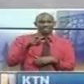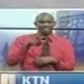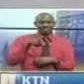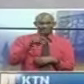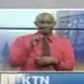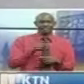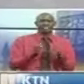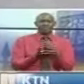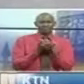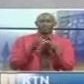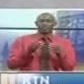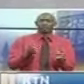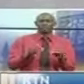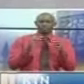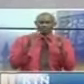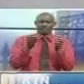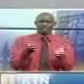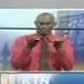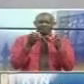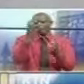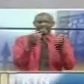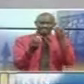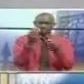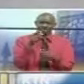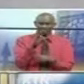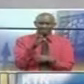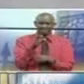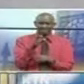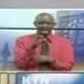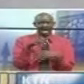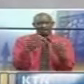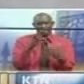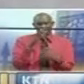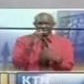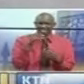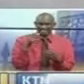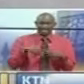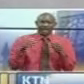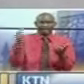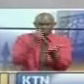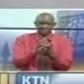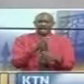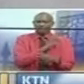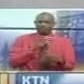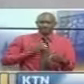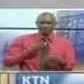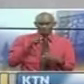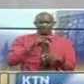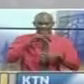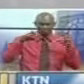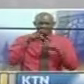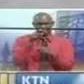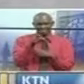help to improve the pension by appointing a commission of